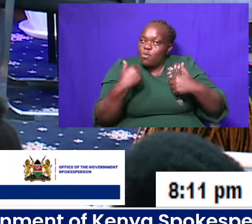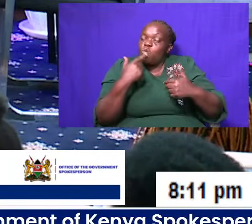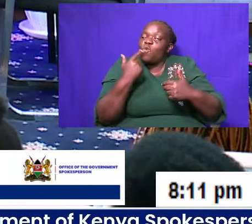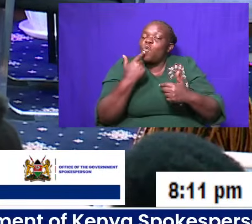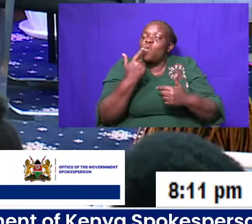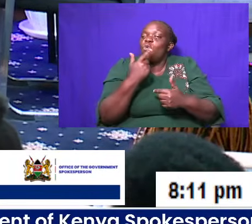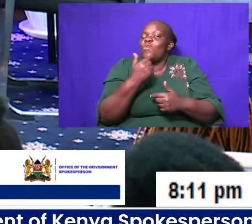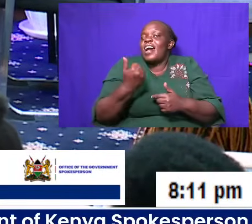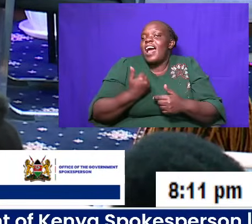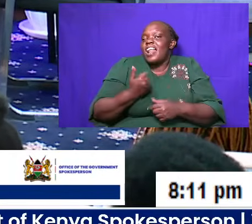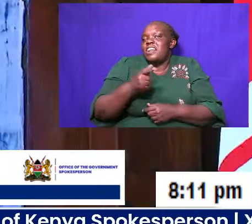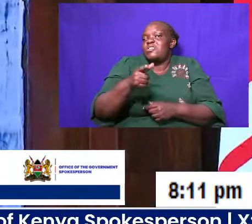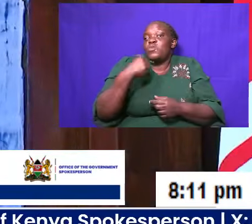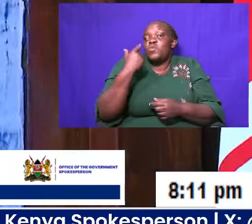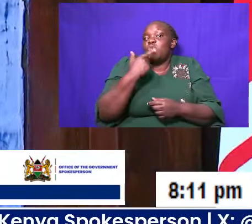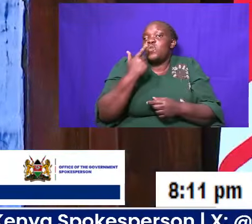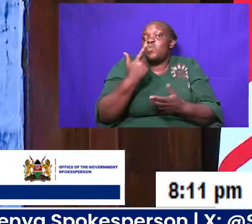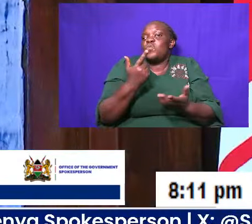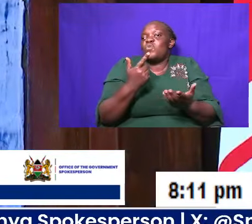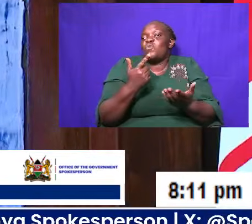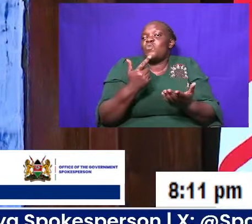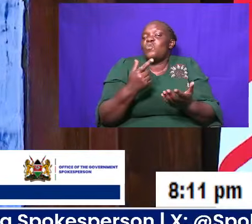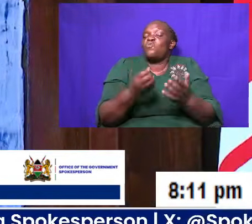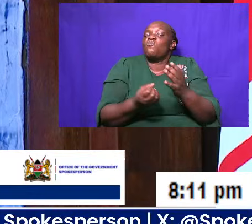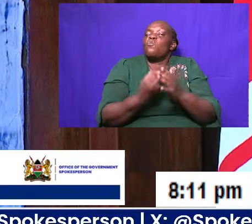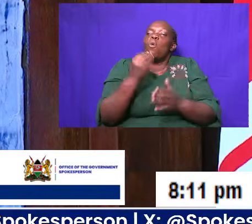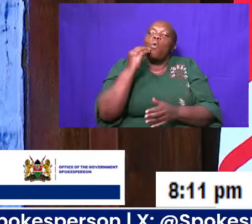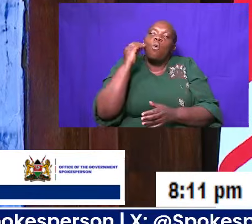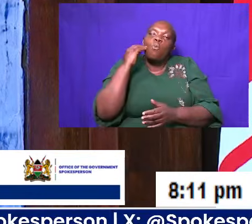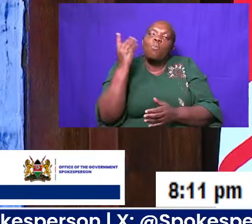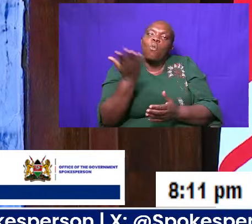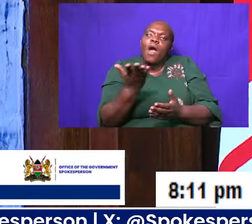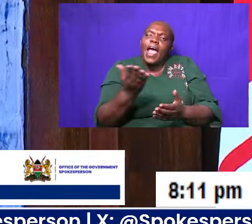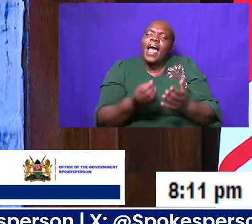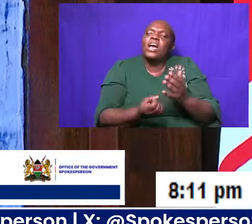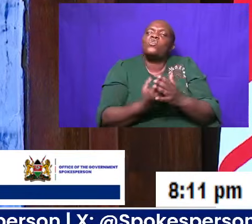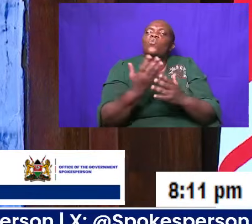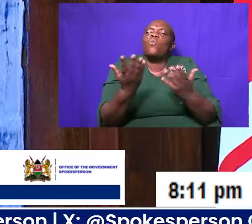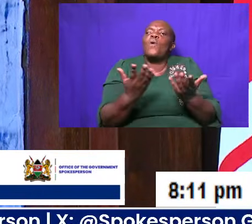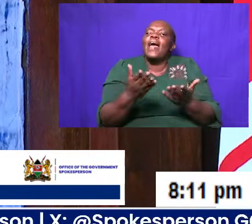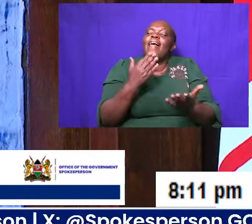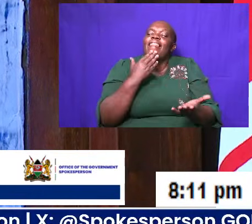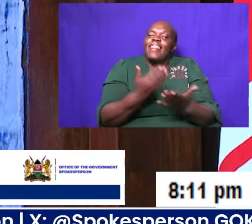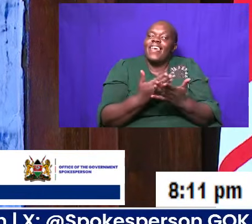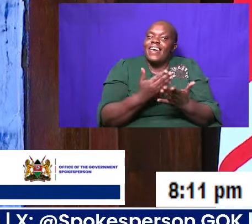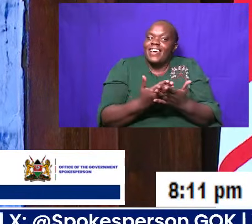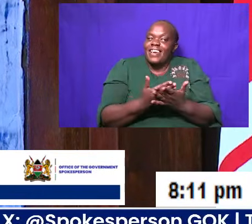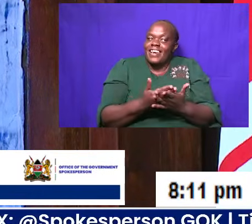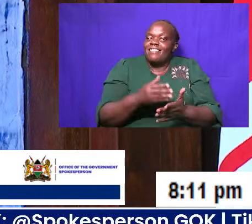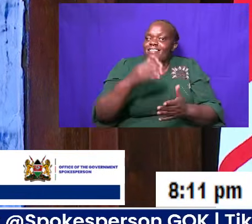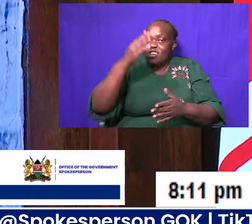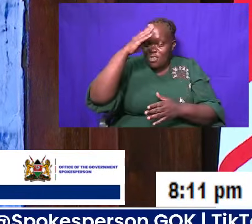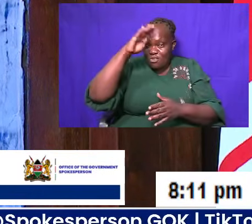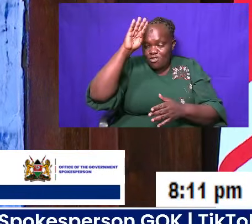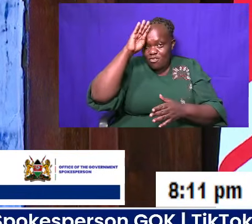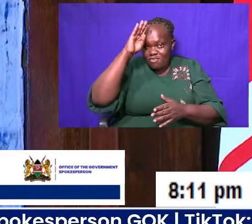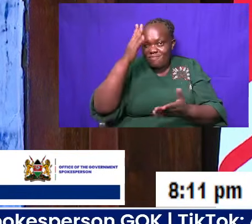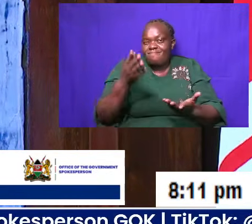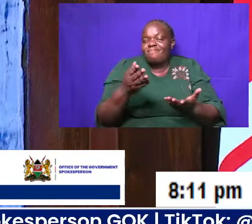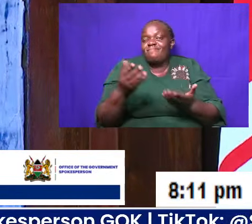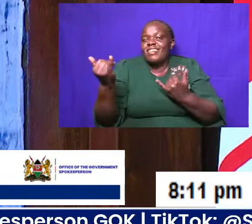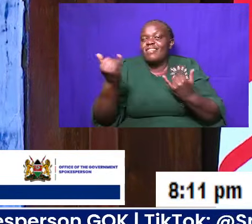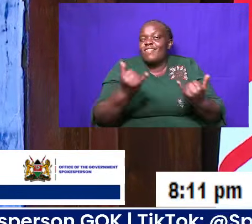Purity? In a nutshell. Where did you grow up? Tell us about your story. Thank you, First Honorable Mwaura, for inviting me to